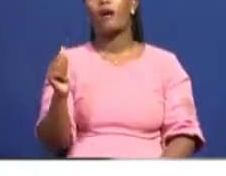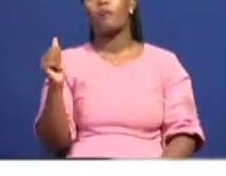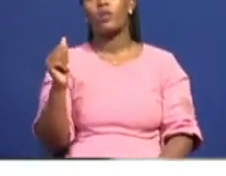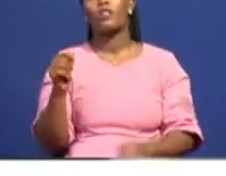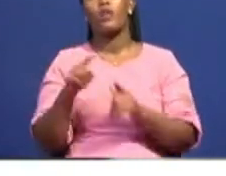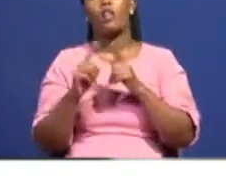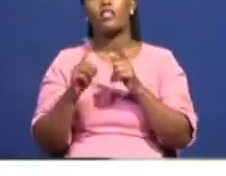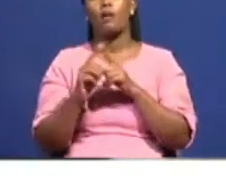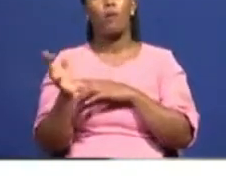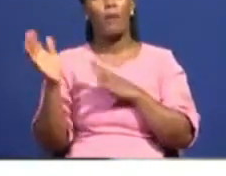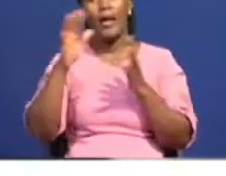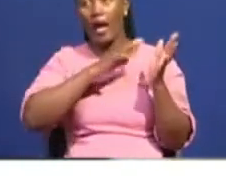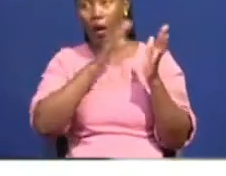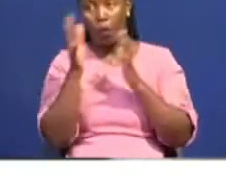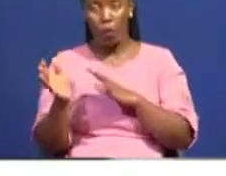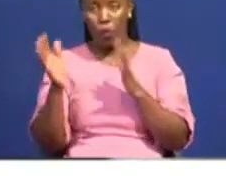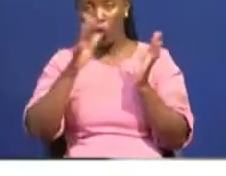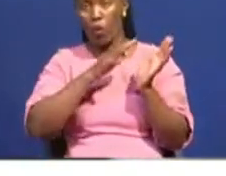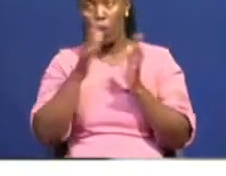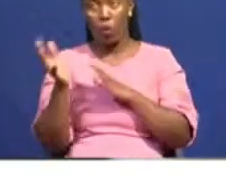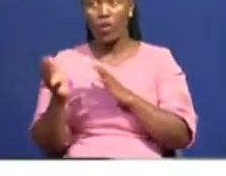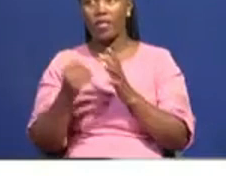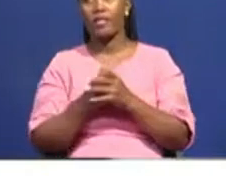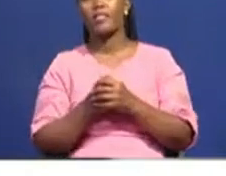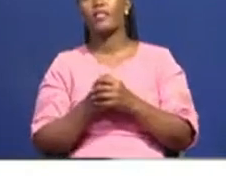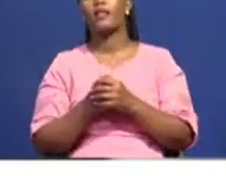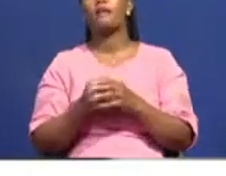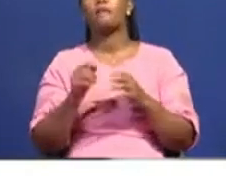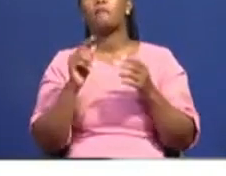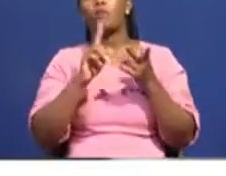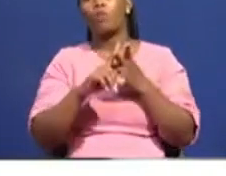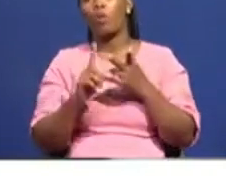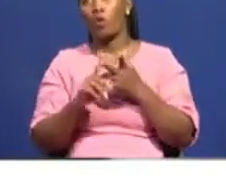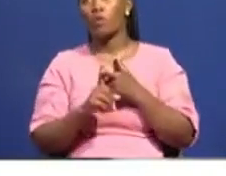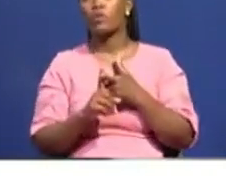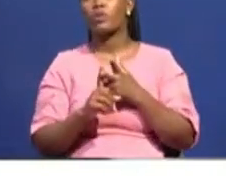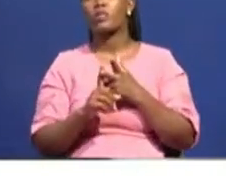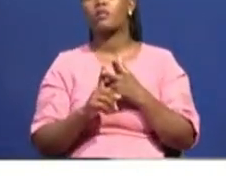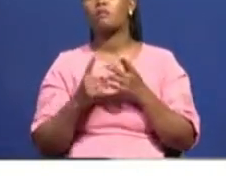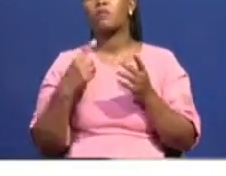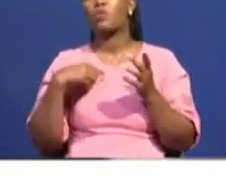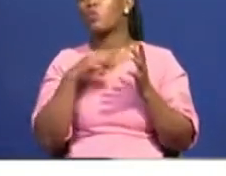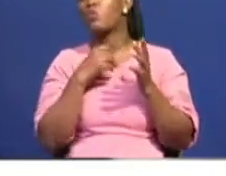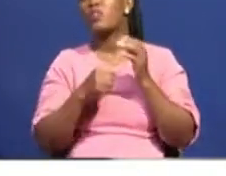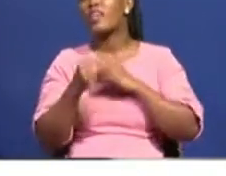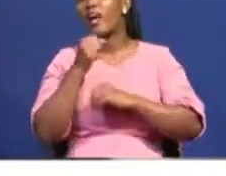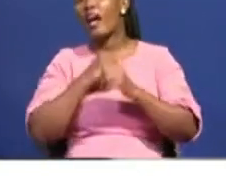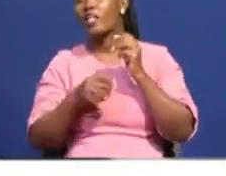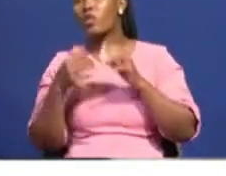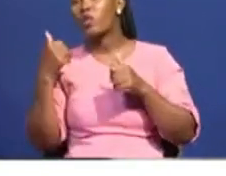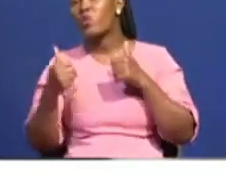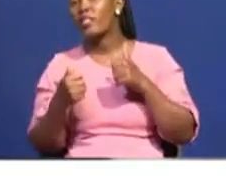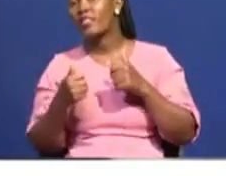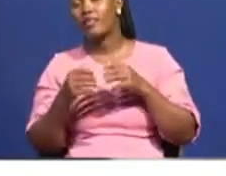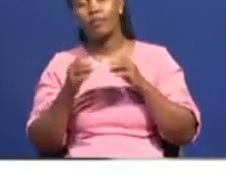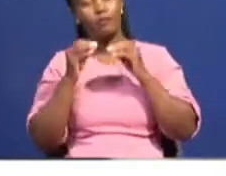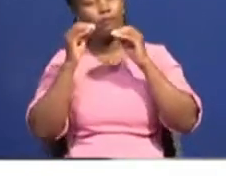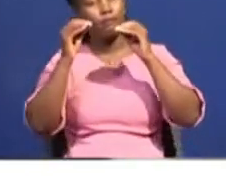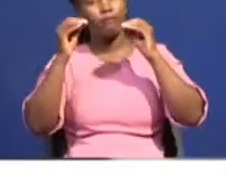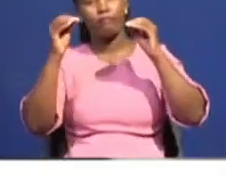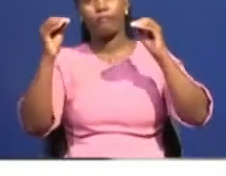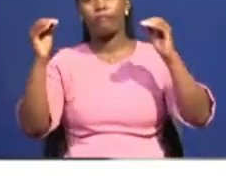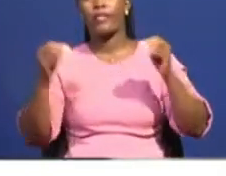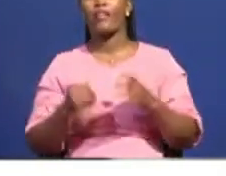Doda, the weed that looks like spaghetti. And what have we done? Nothing. Last week,